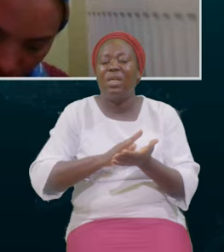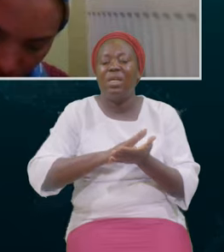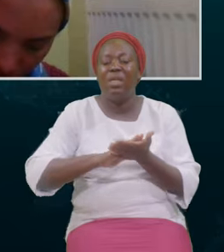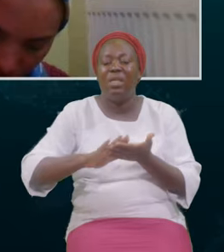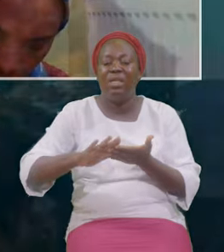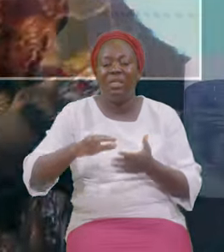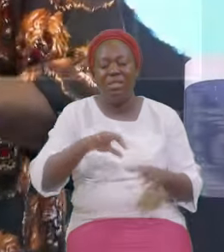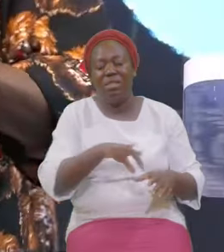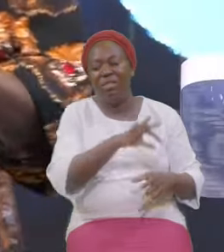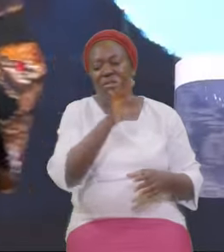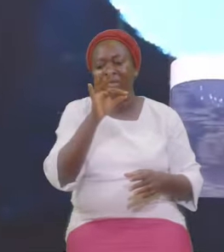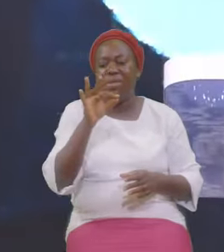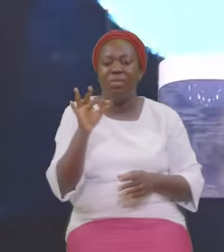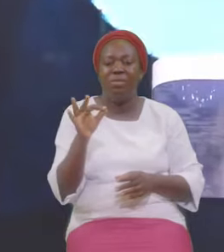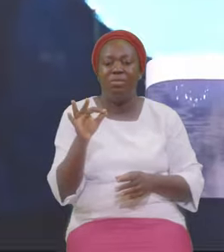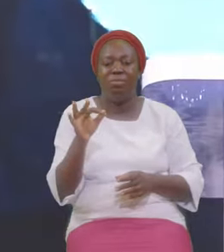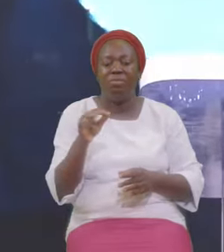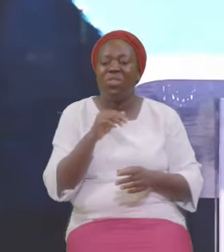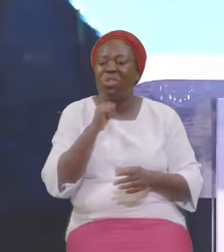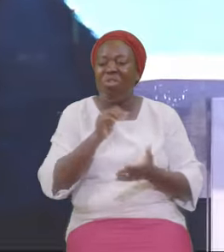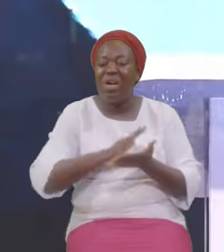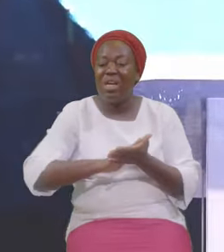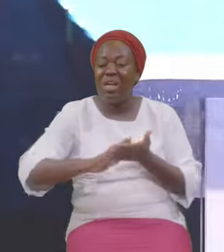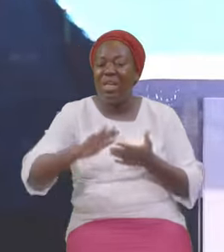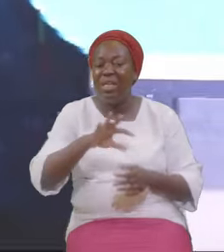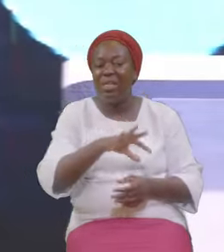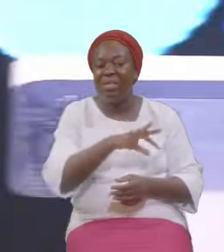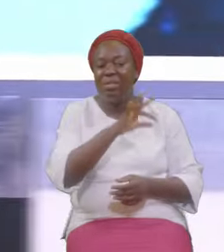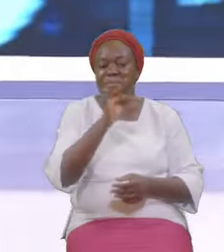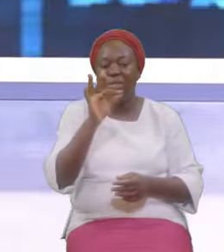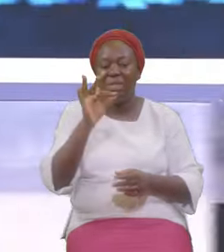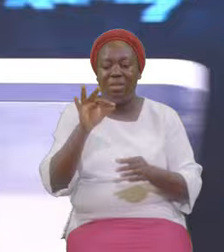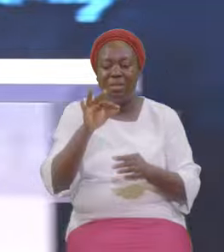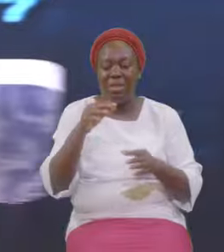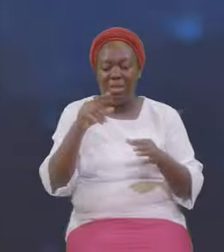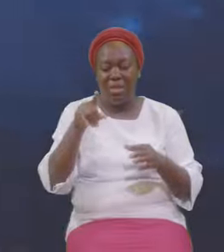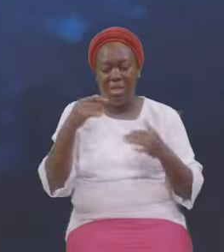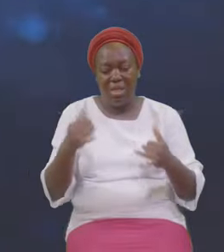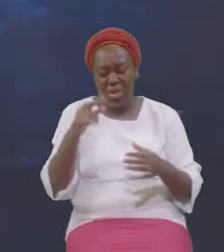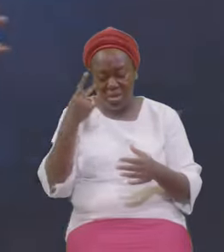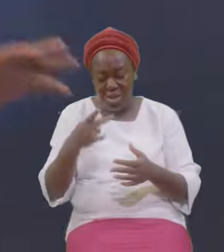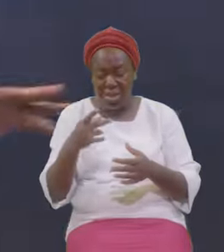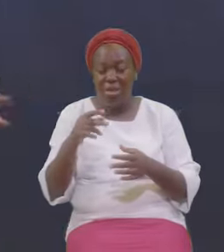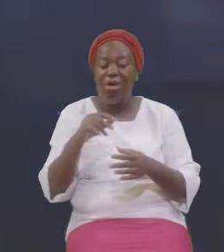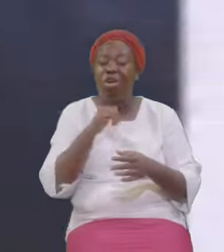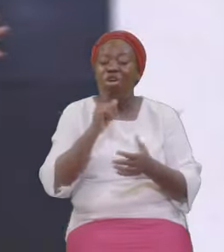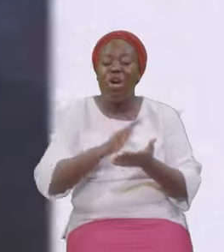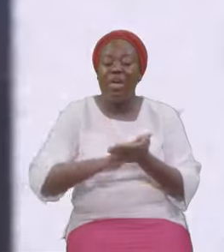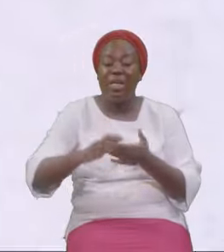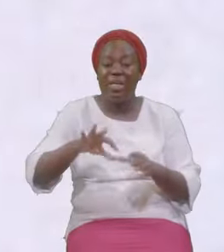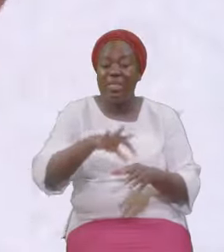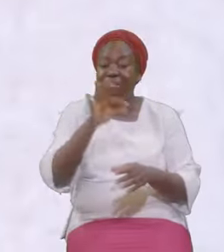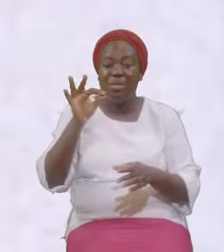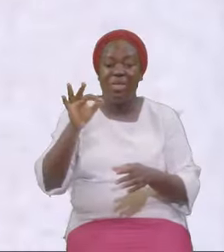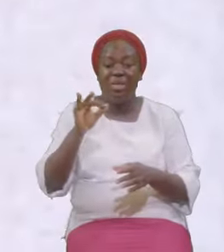spirit. Unclean spirit. Now, you see the unclean spirits, they do many,